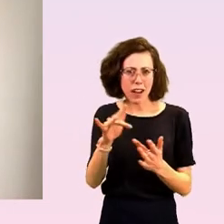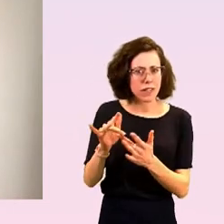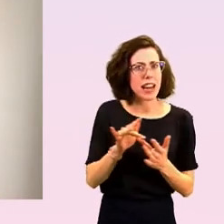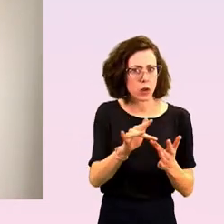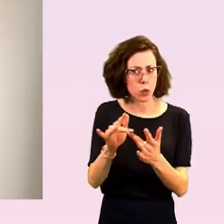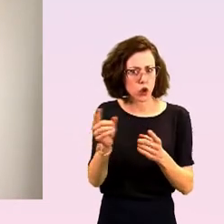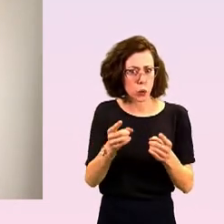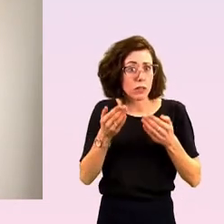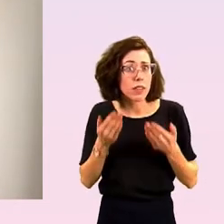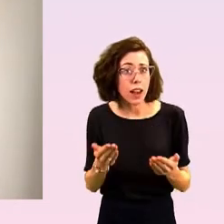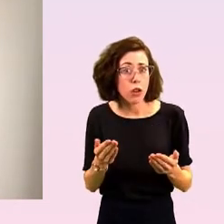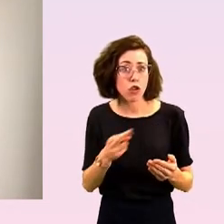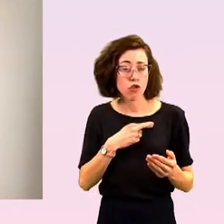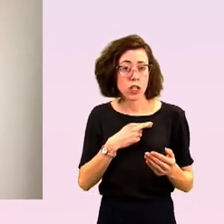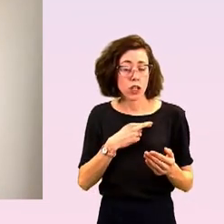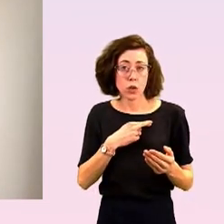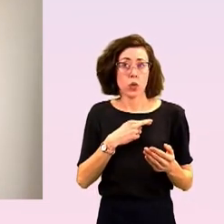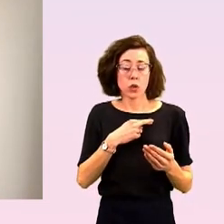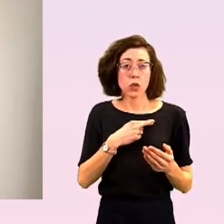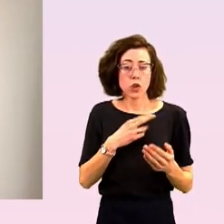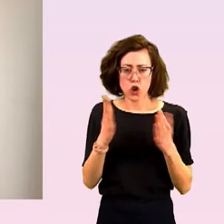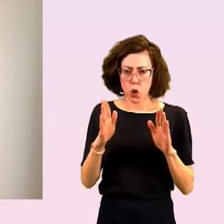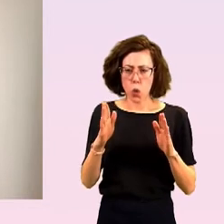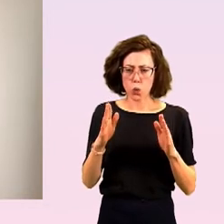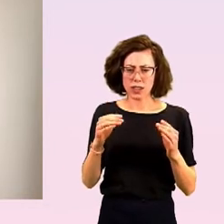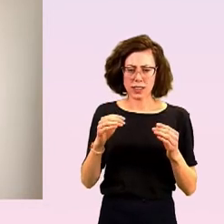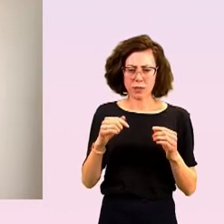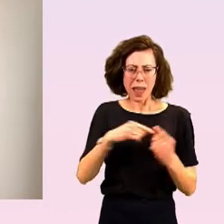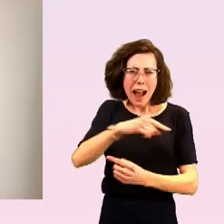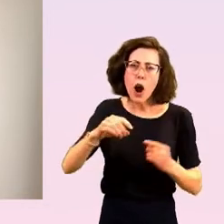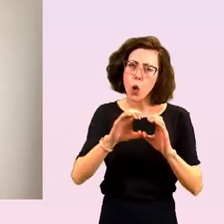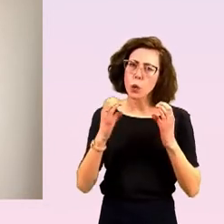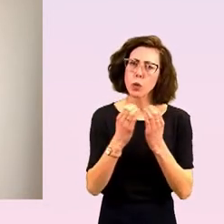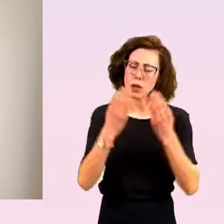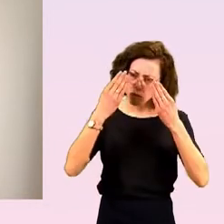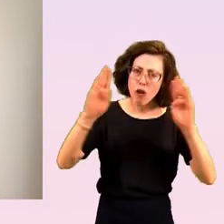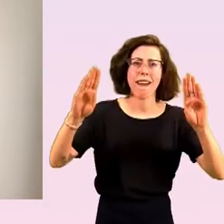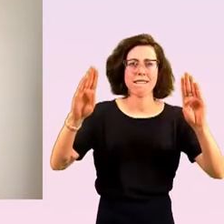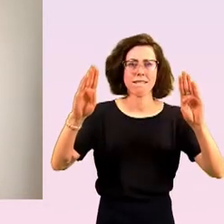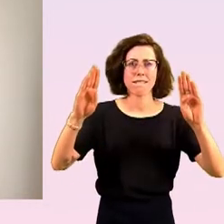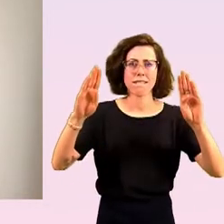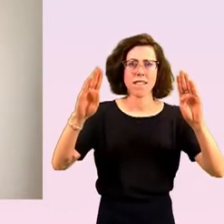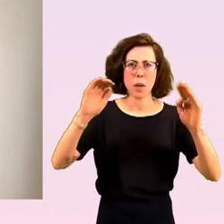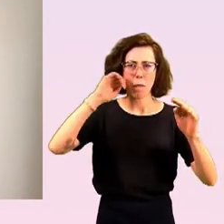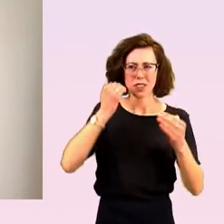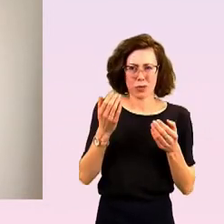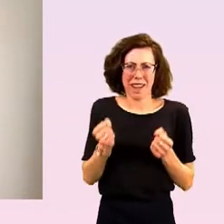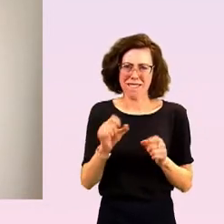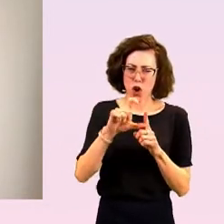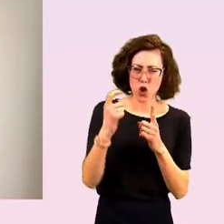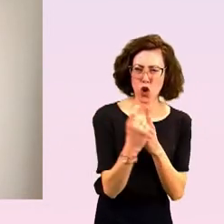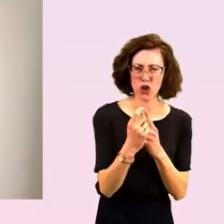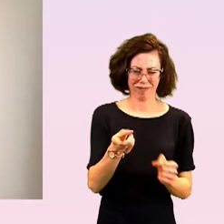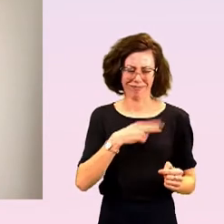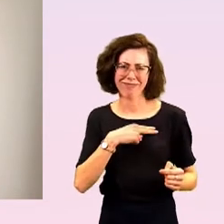just exemplifying the bravery and the resilience of our community, that amidst these odds and amidst these cultural stereotypes, that